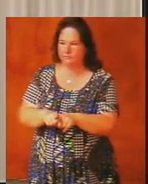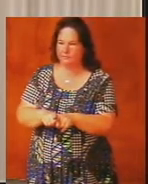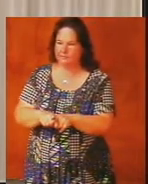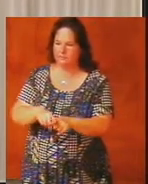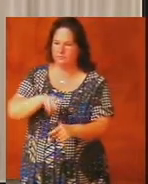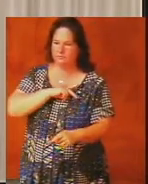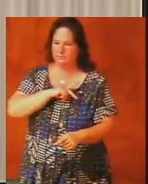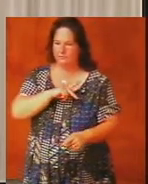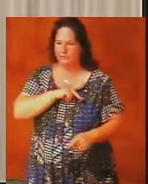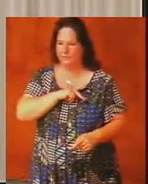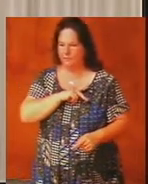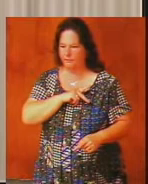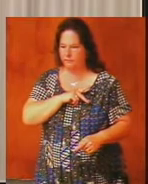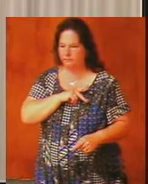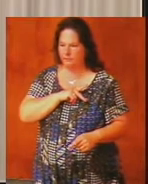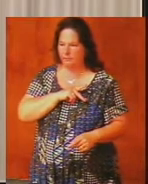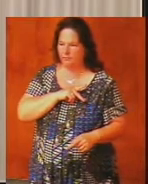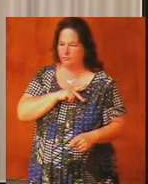Paul